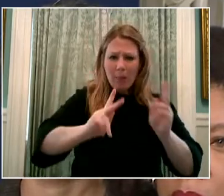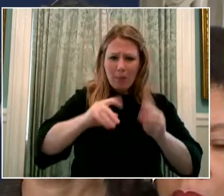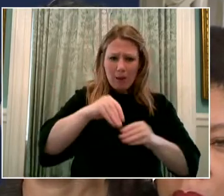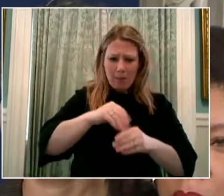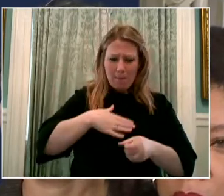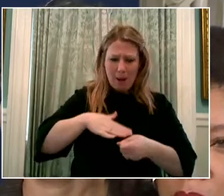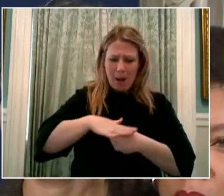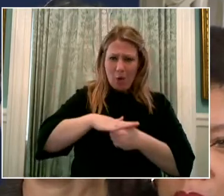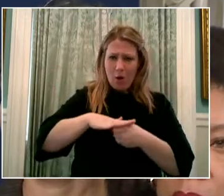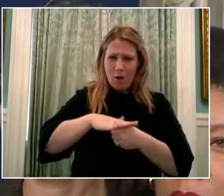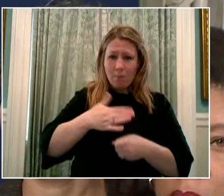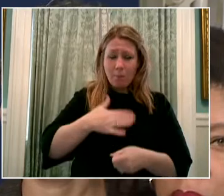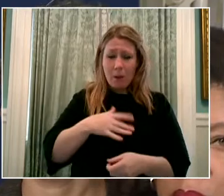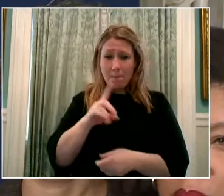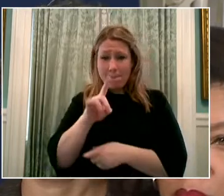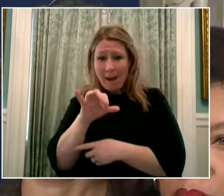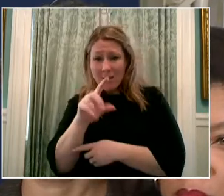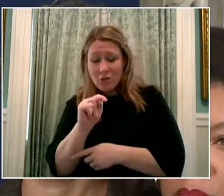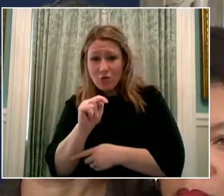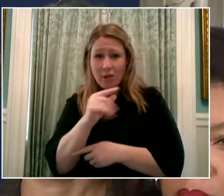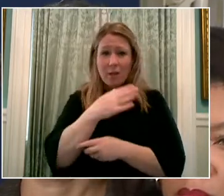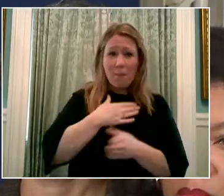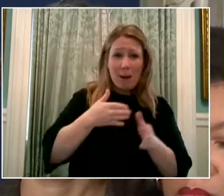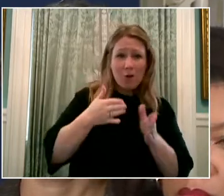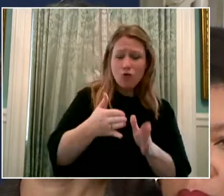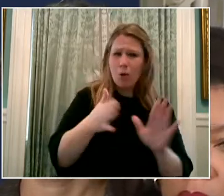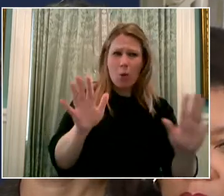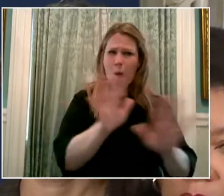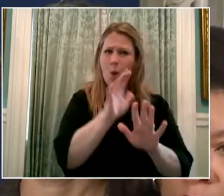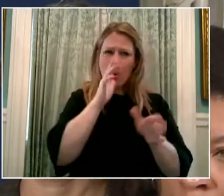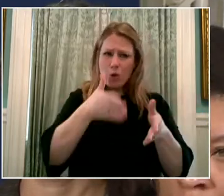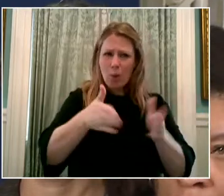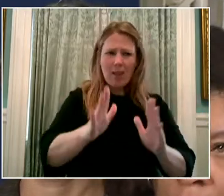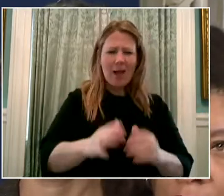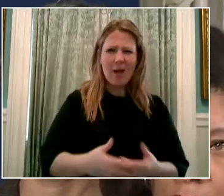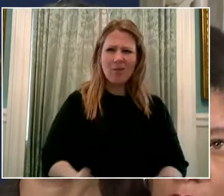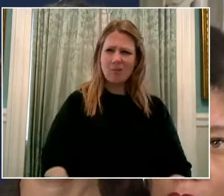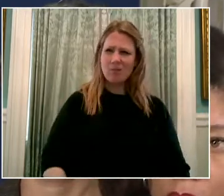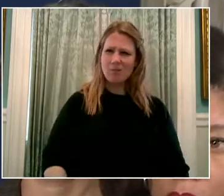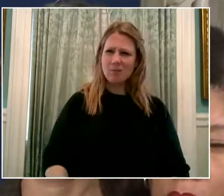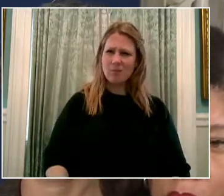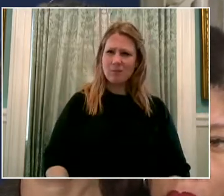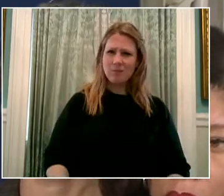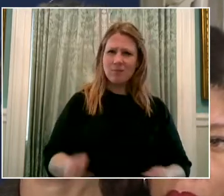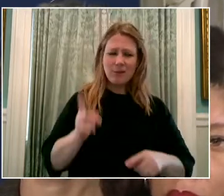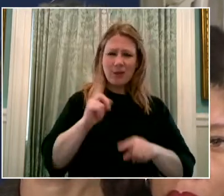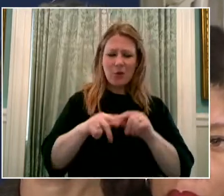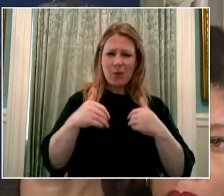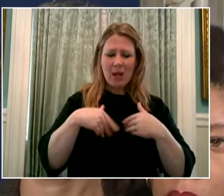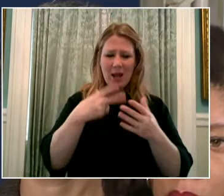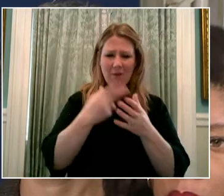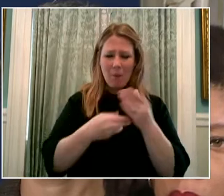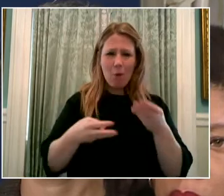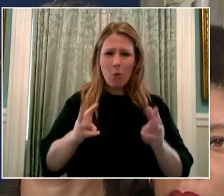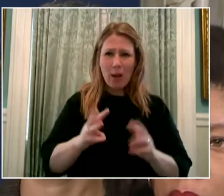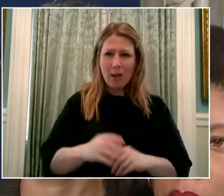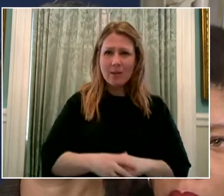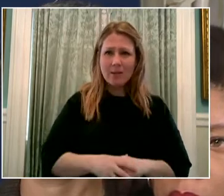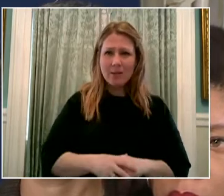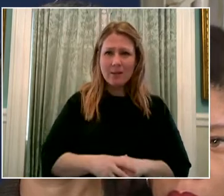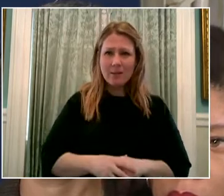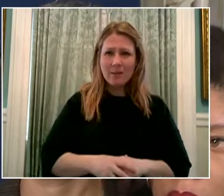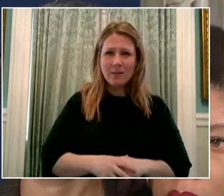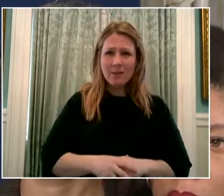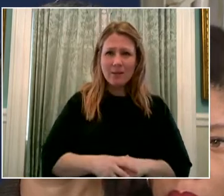have it both ways. You must be part of saying, place the migrants here if